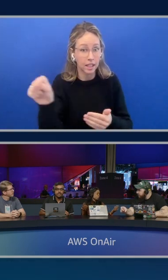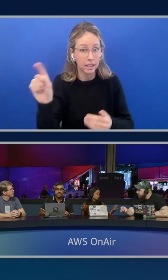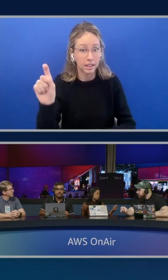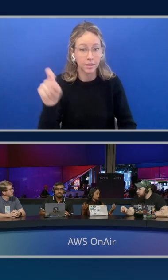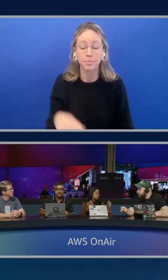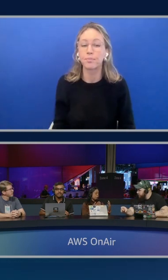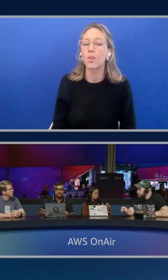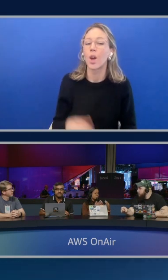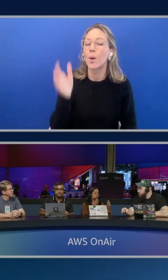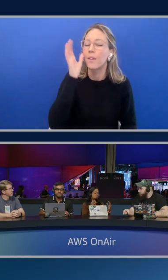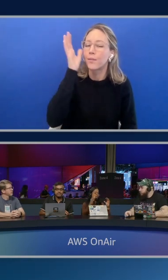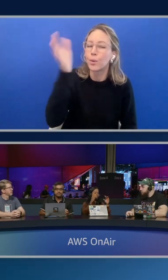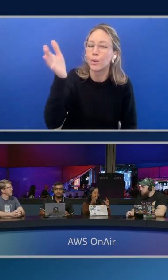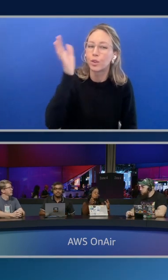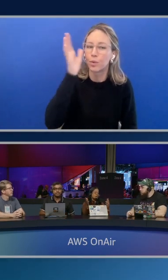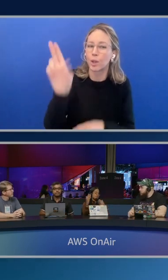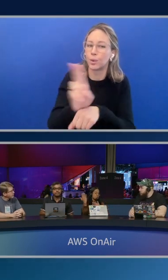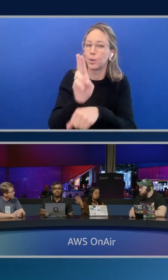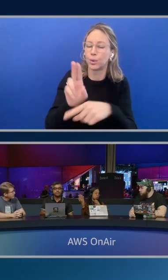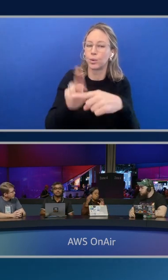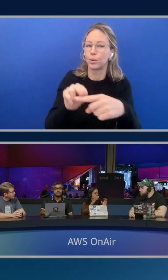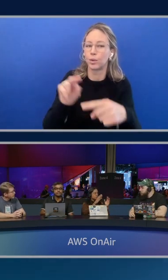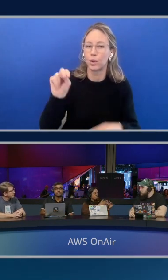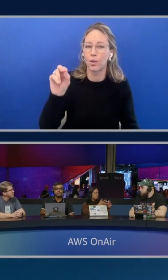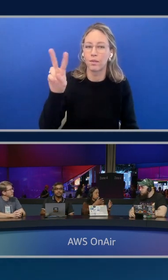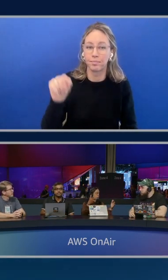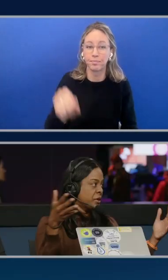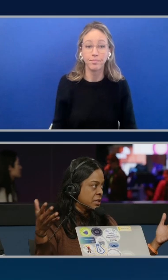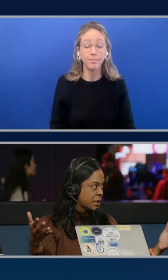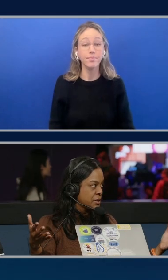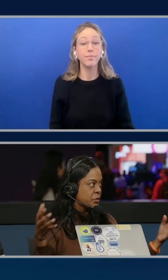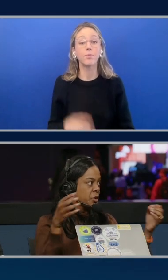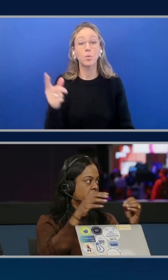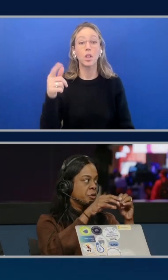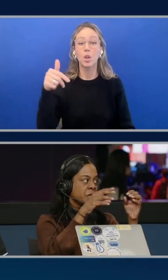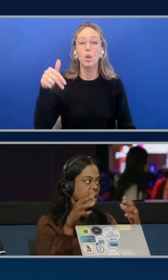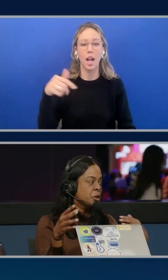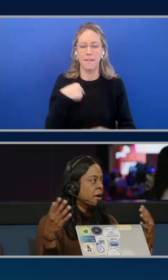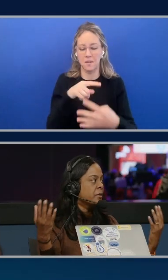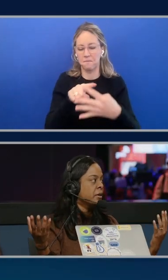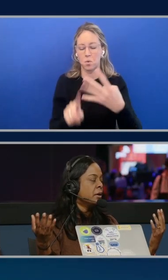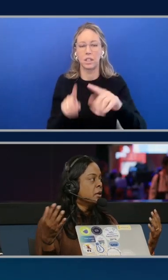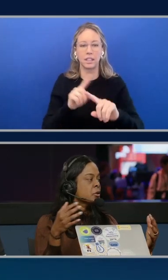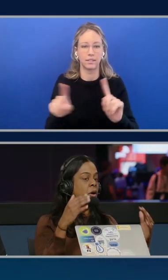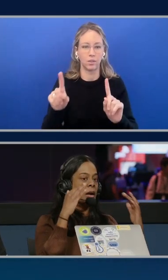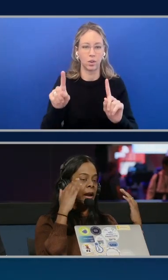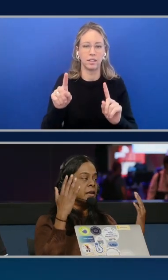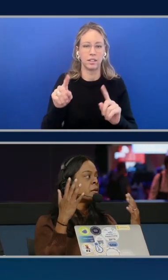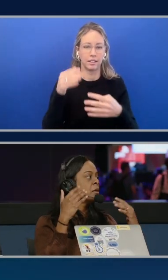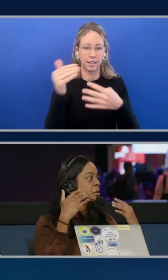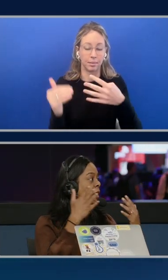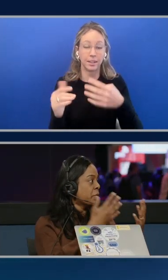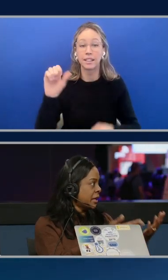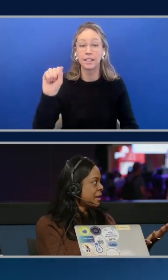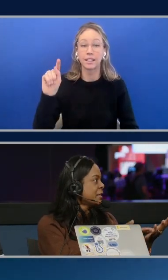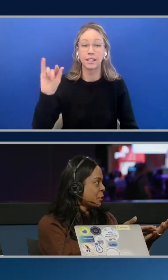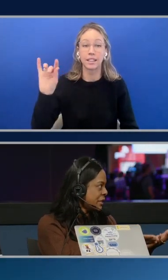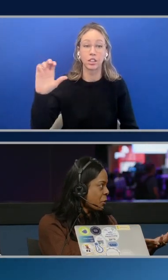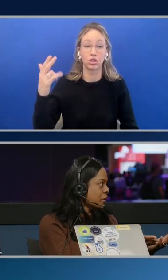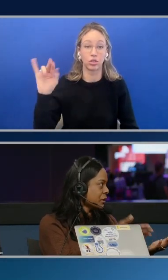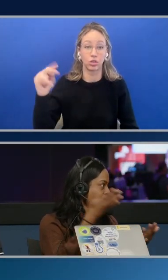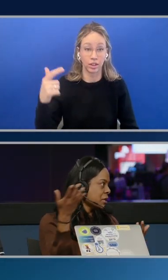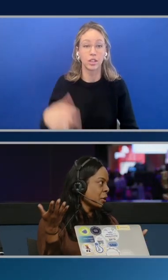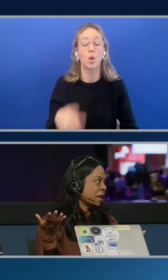be a future. It's going to be a future thing. So we, as Suresh was walking through the 4 different steps, which are stitching together. So our end goal is like when the